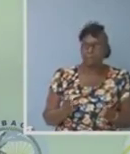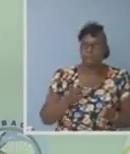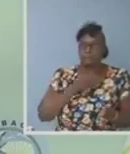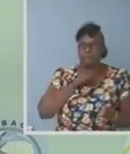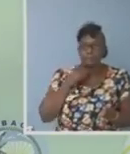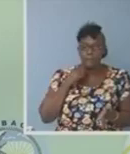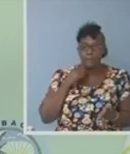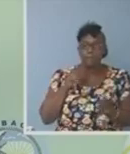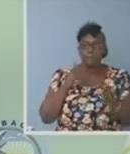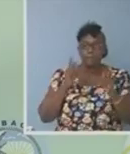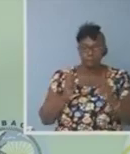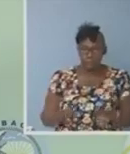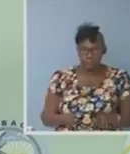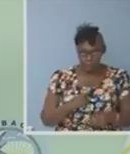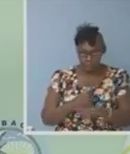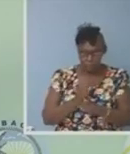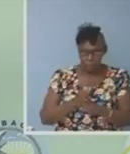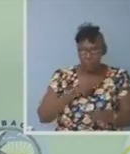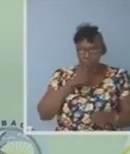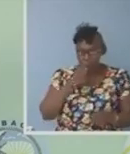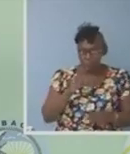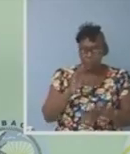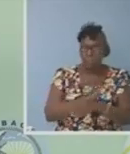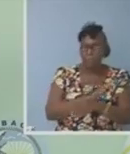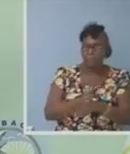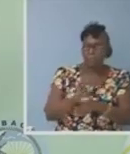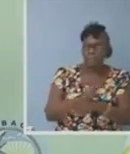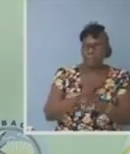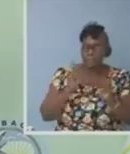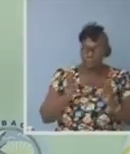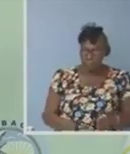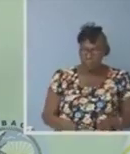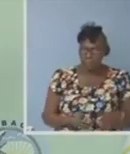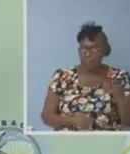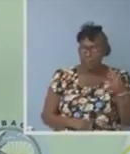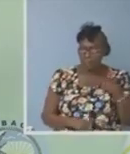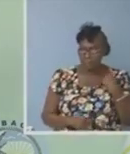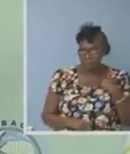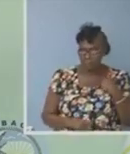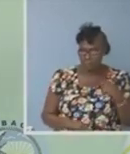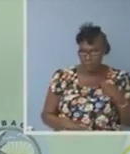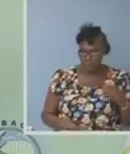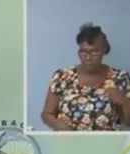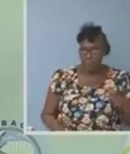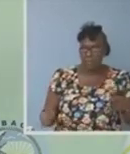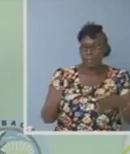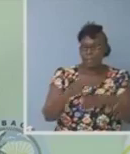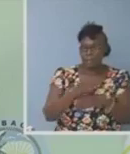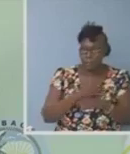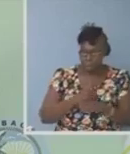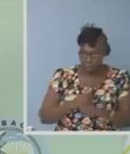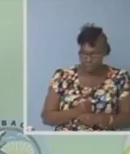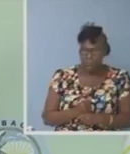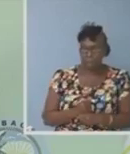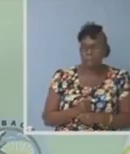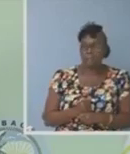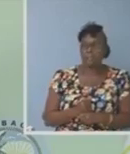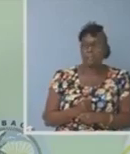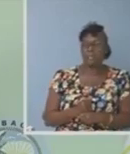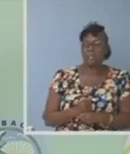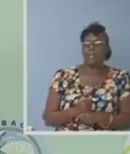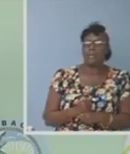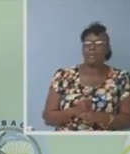business persons in Tobago, that they can receive their fair share and adequate supply of